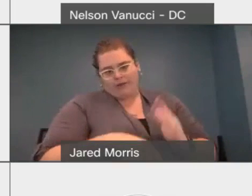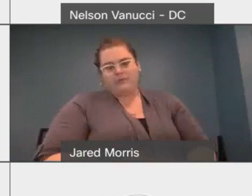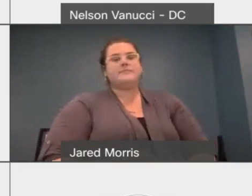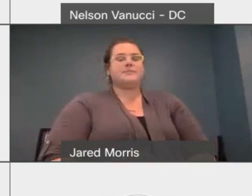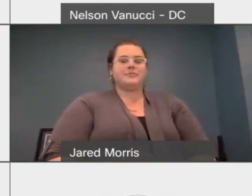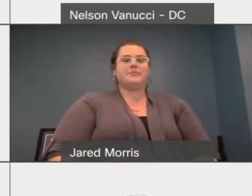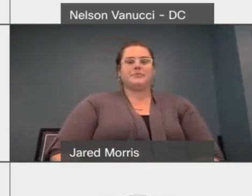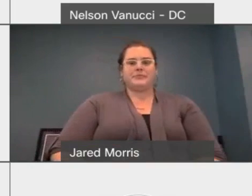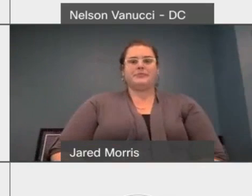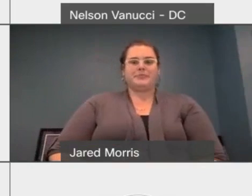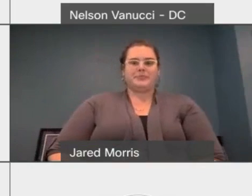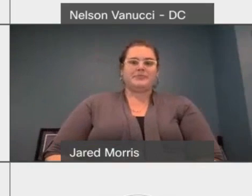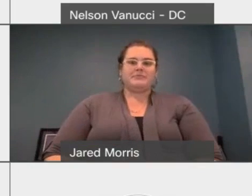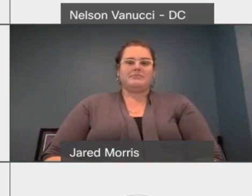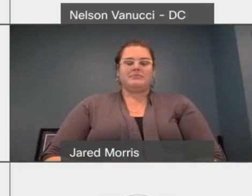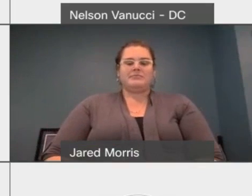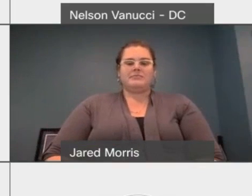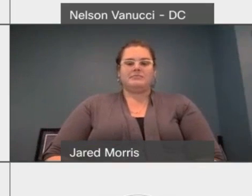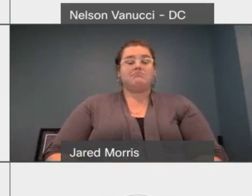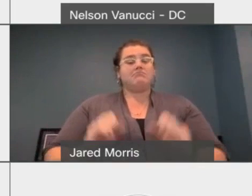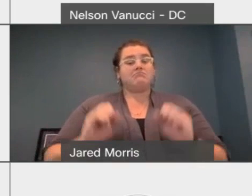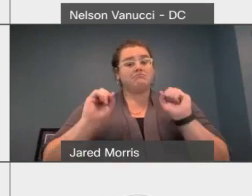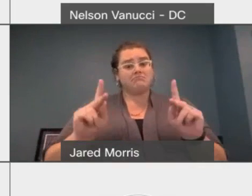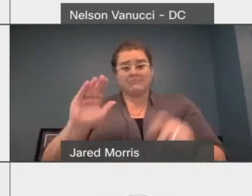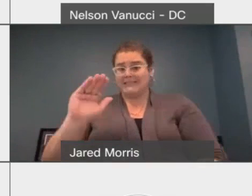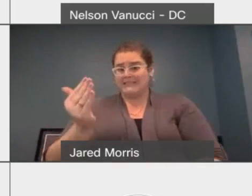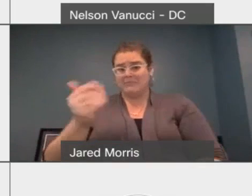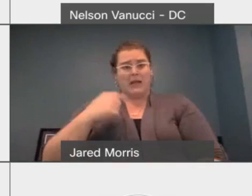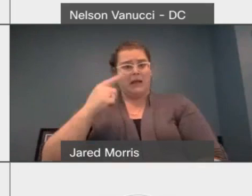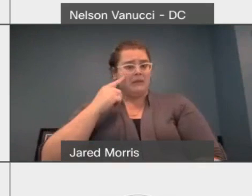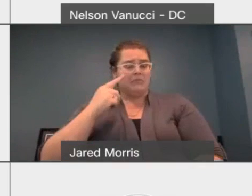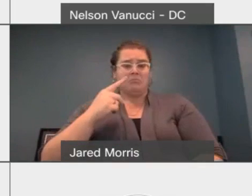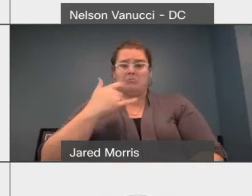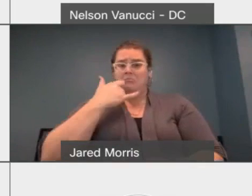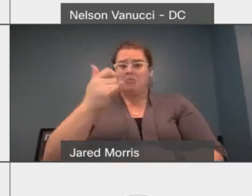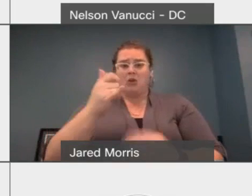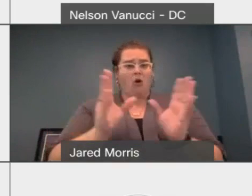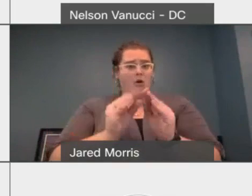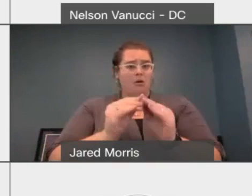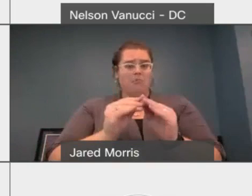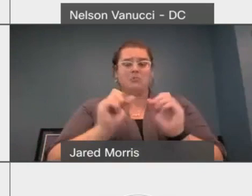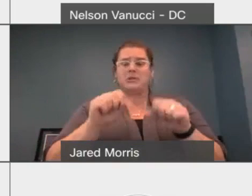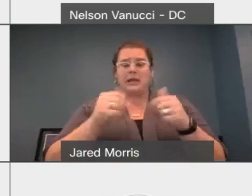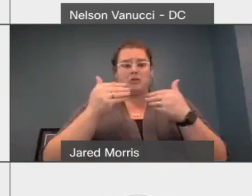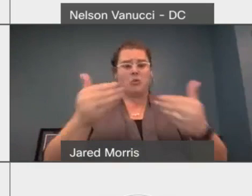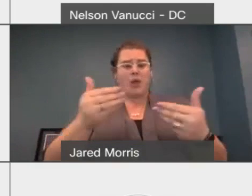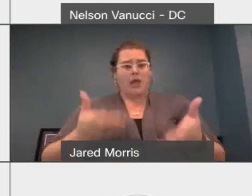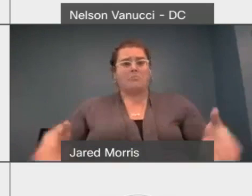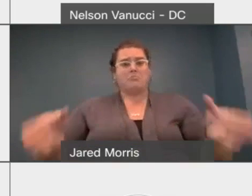Well, folks, looks like we can wrap this call up. Just hope everyone stays